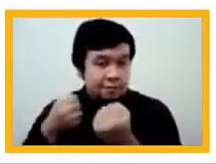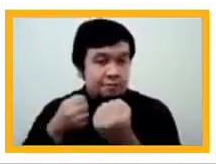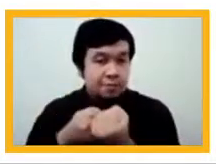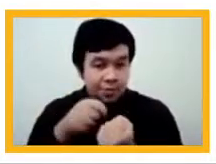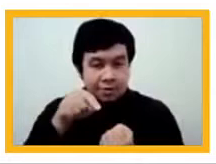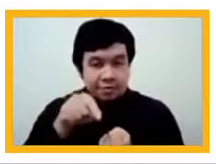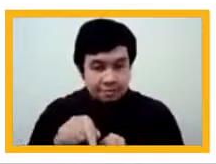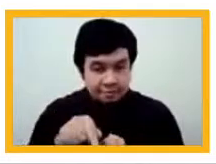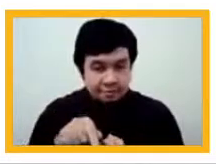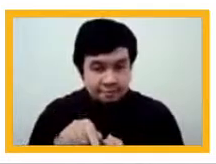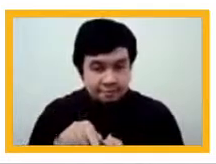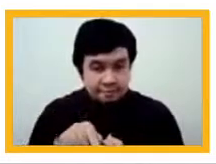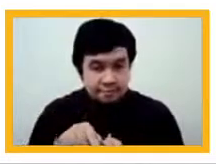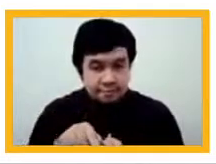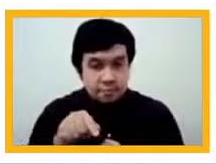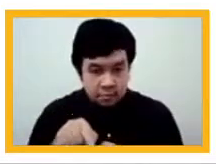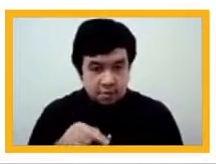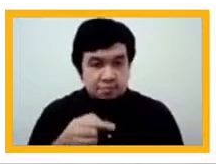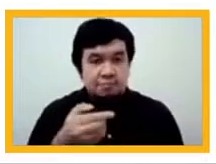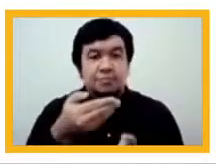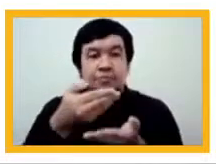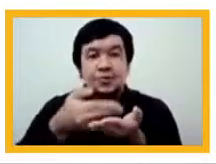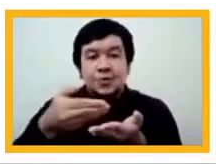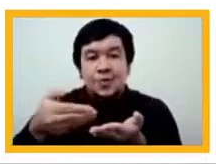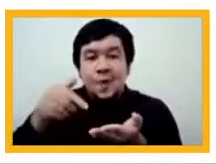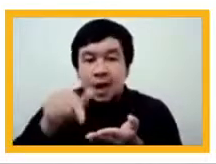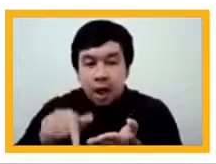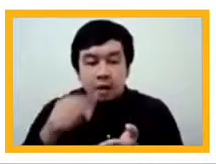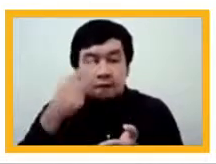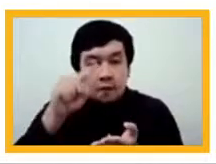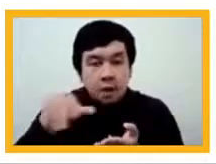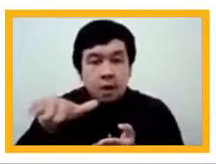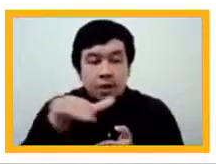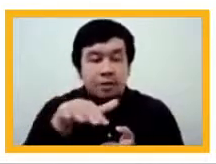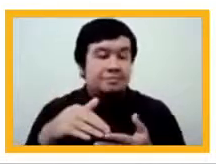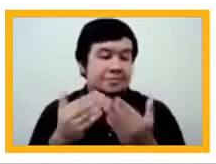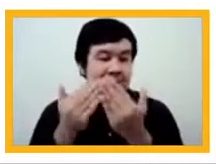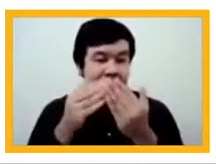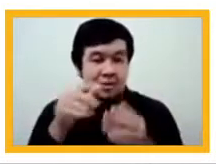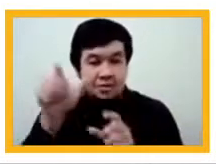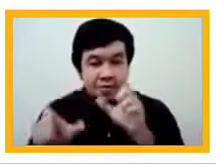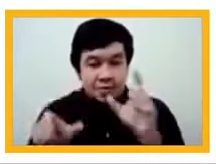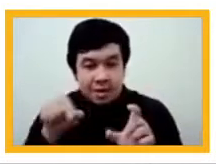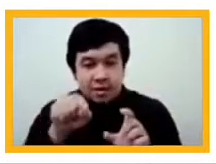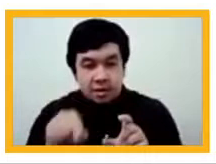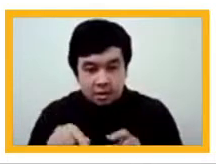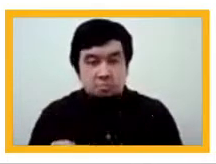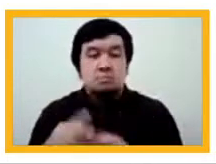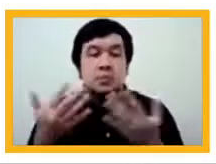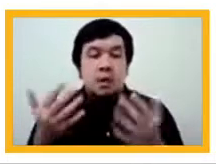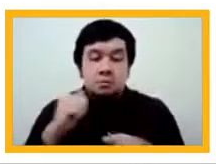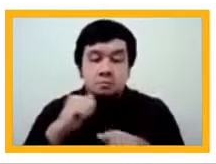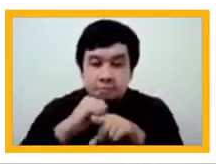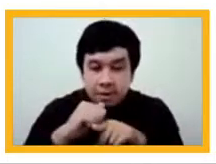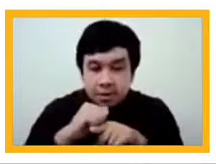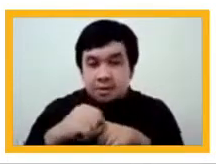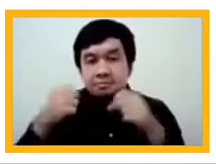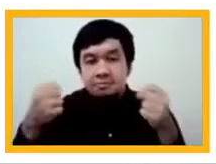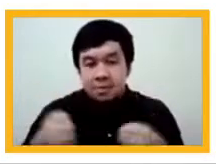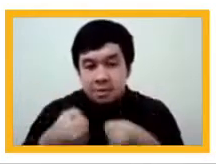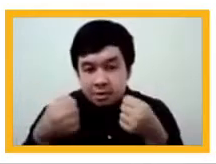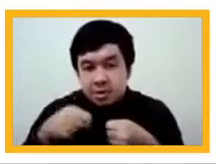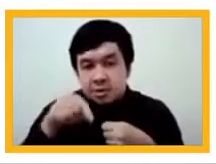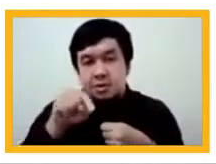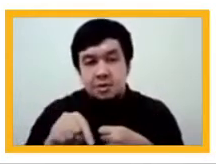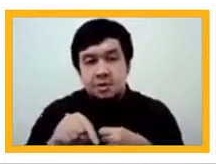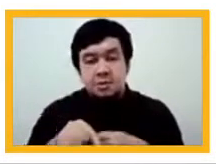the student to conduct the same practice in their education time. And the right side shows